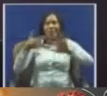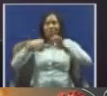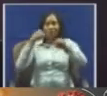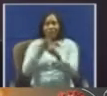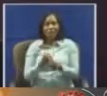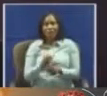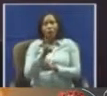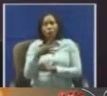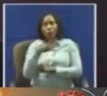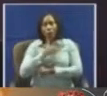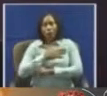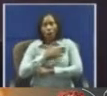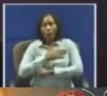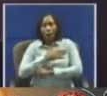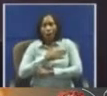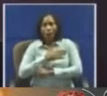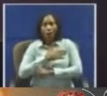also like